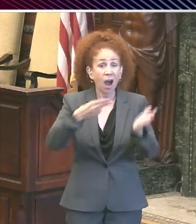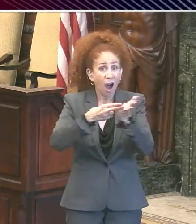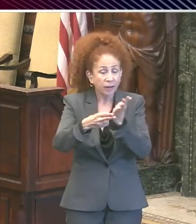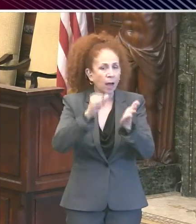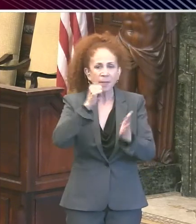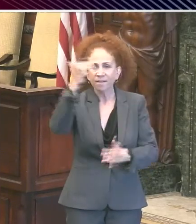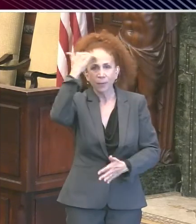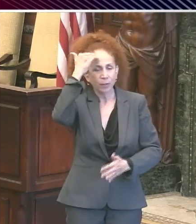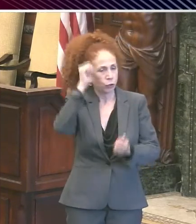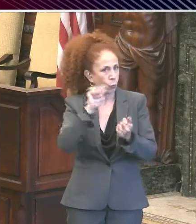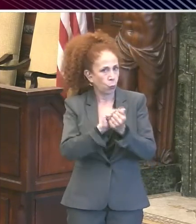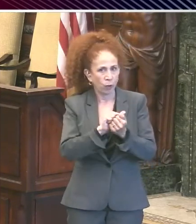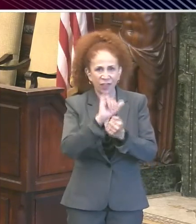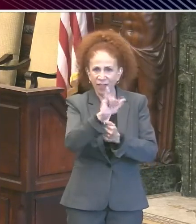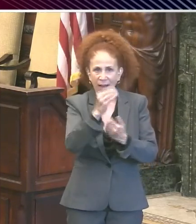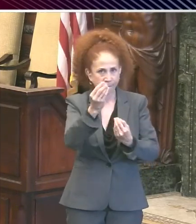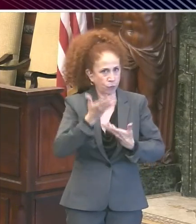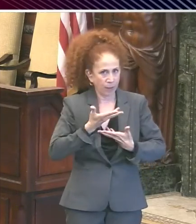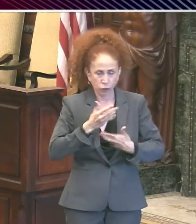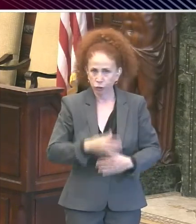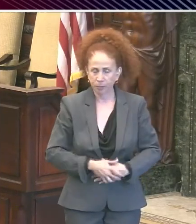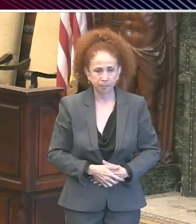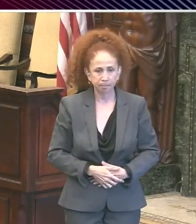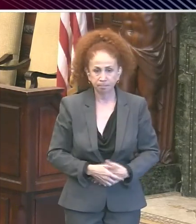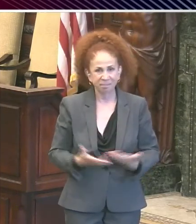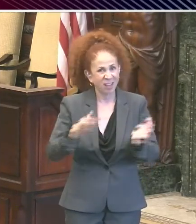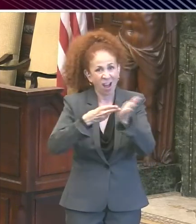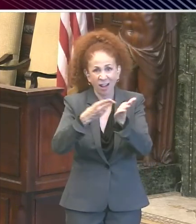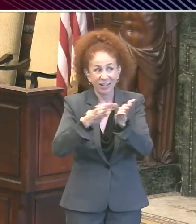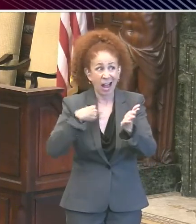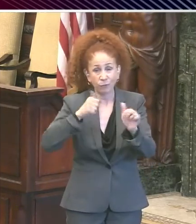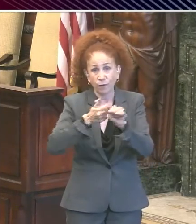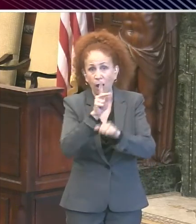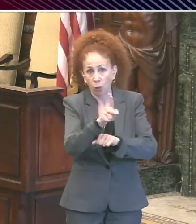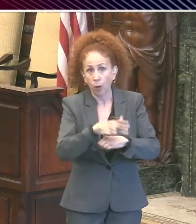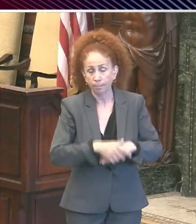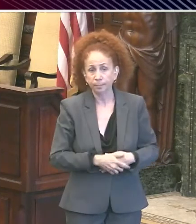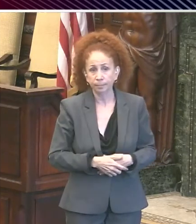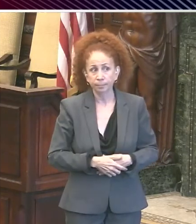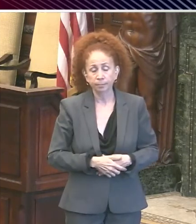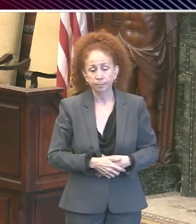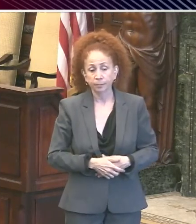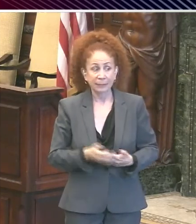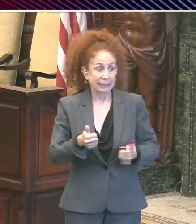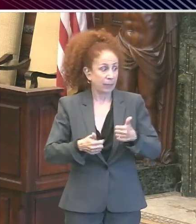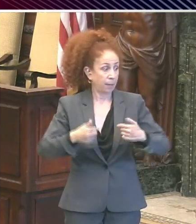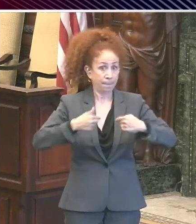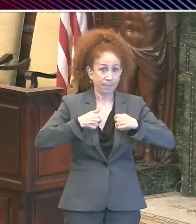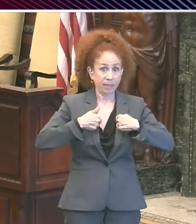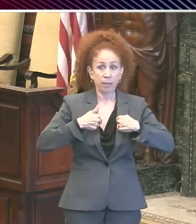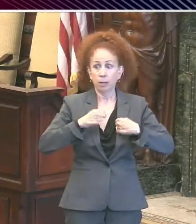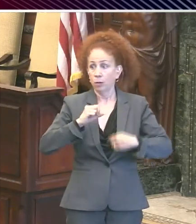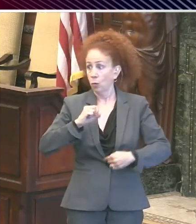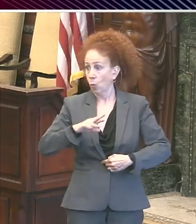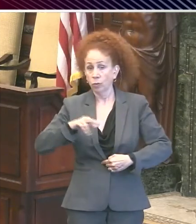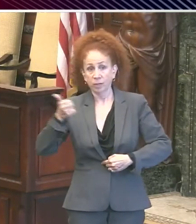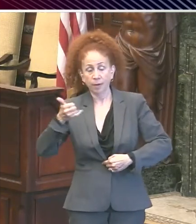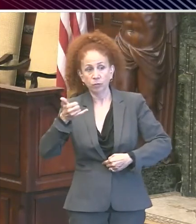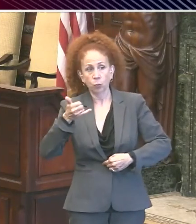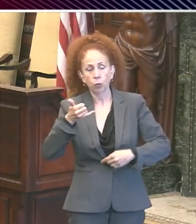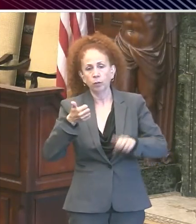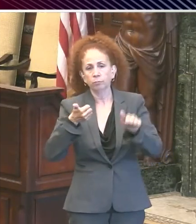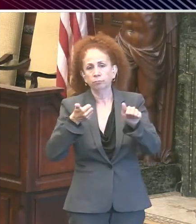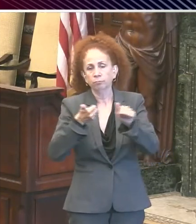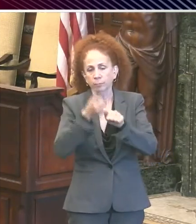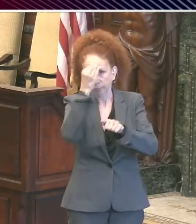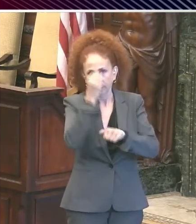actually familiar with that information, so we'll have to follow up, and either myself or Staff Inspector Kenneth Brew will certainly